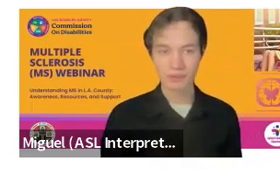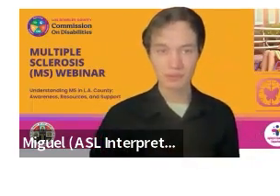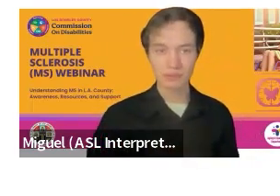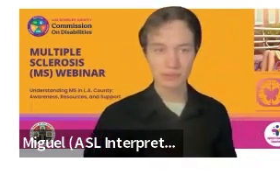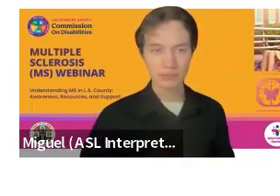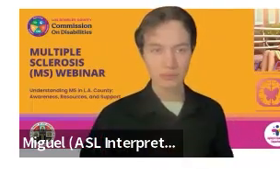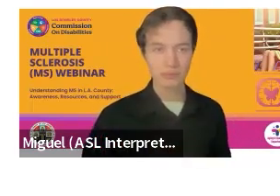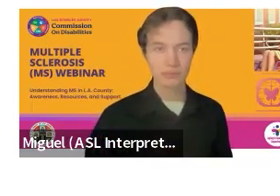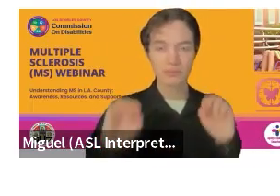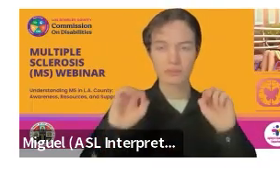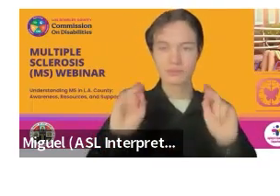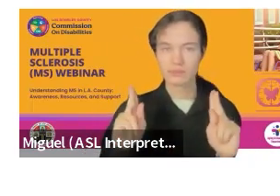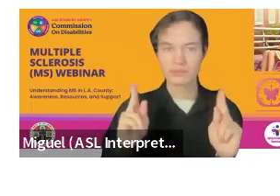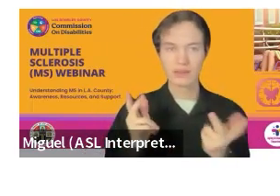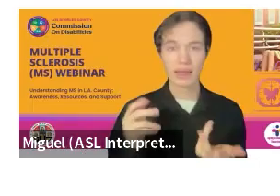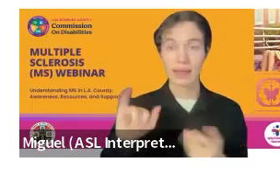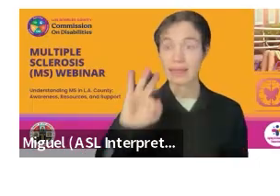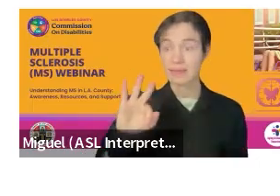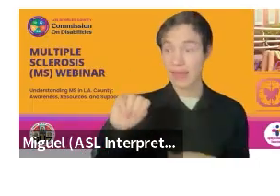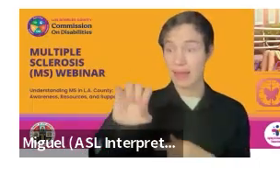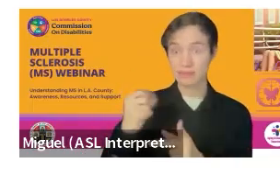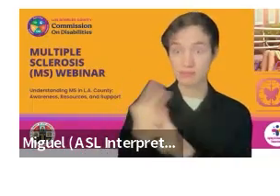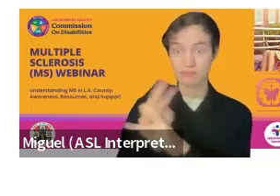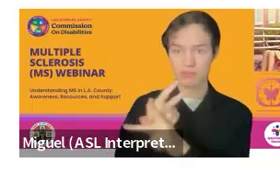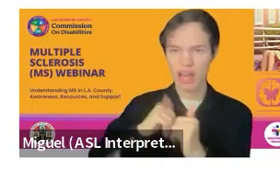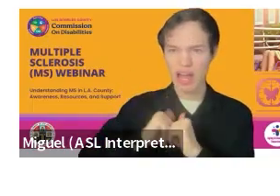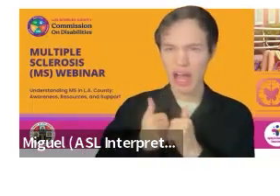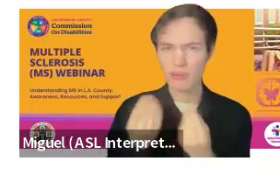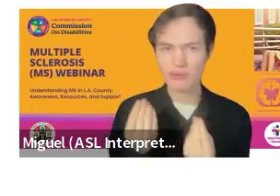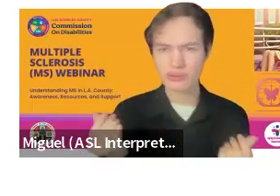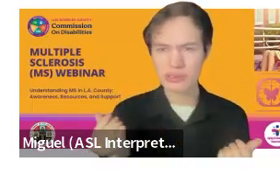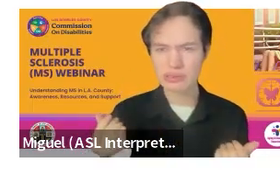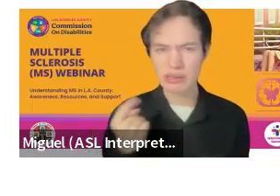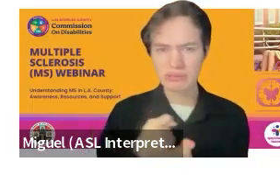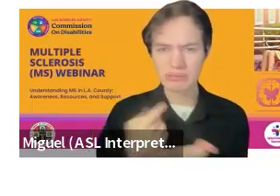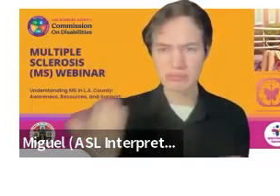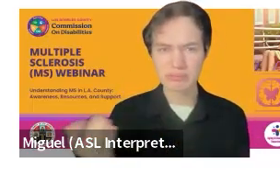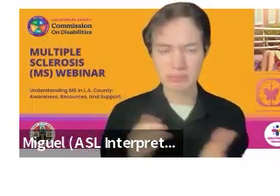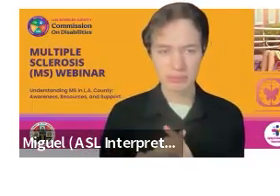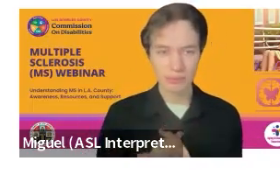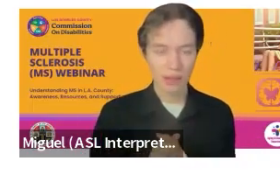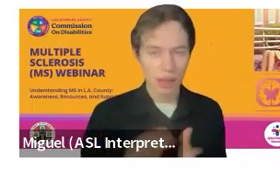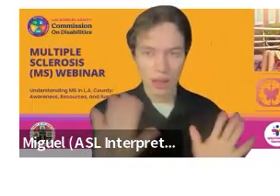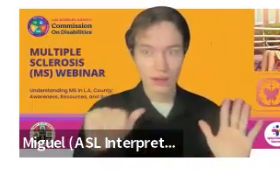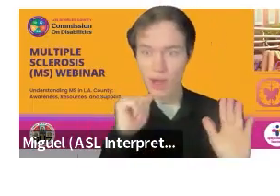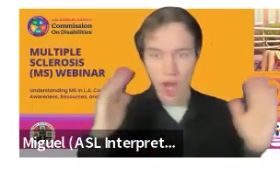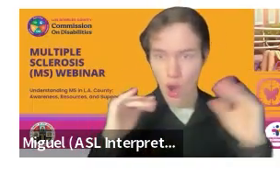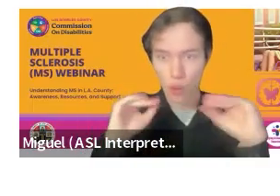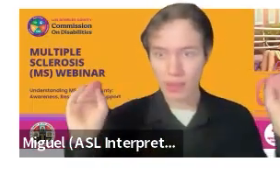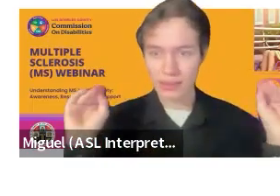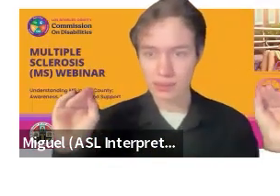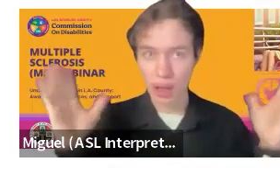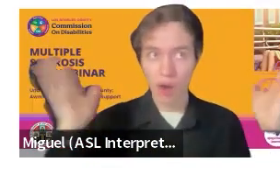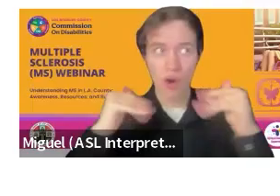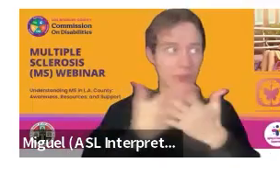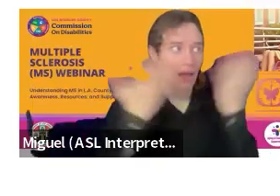All right, so how do we treat progression? So it's not a completely hopeless situation. We